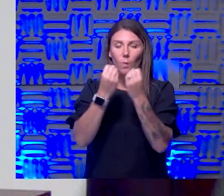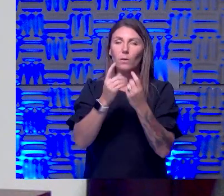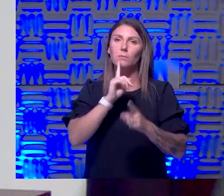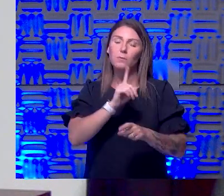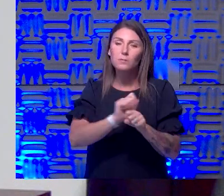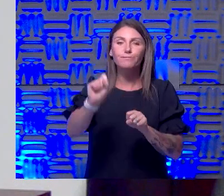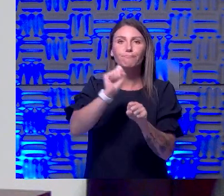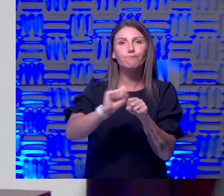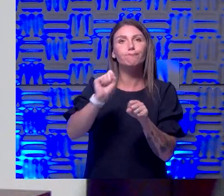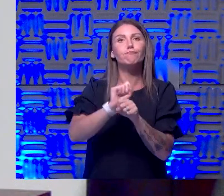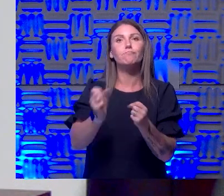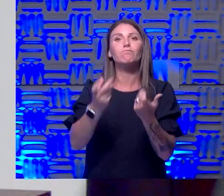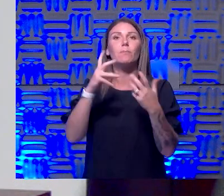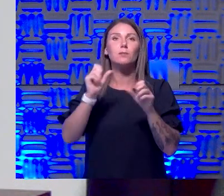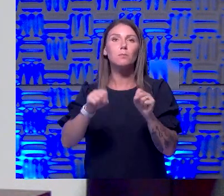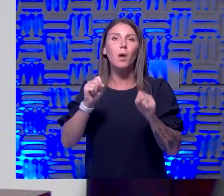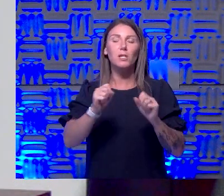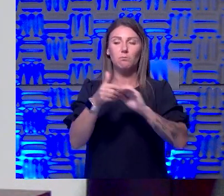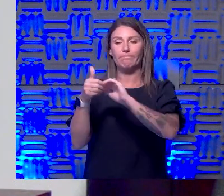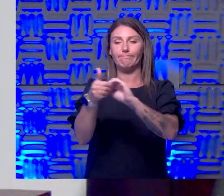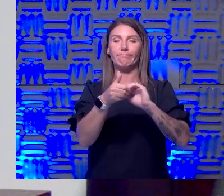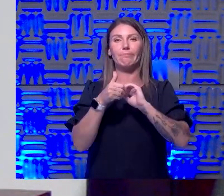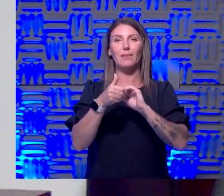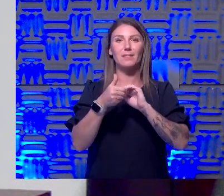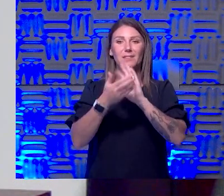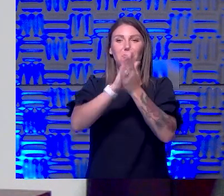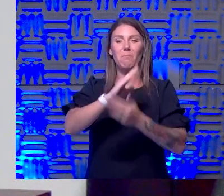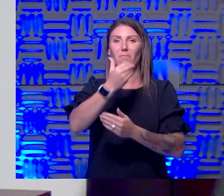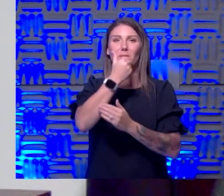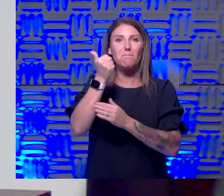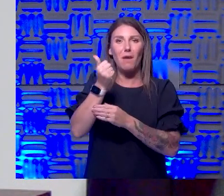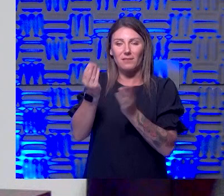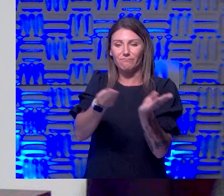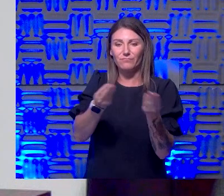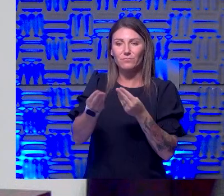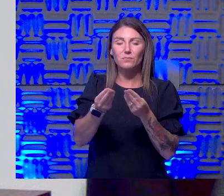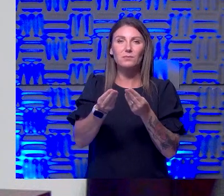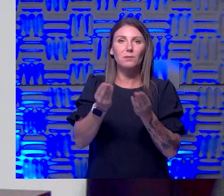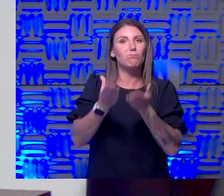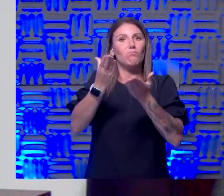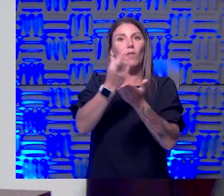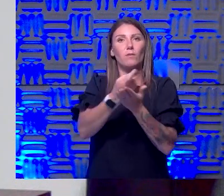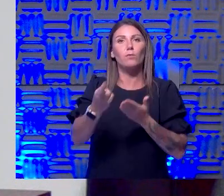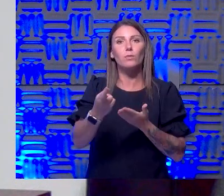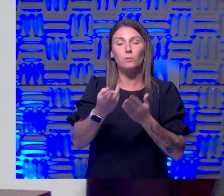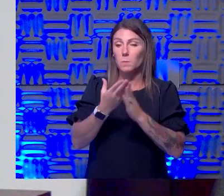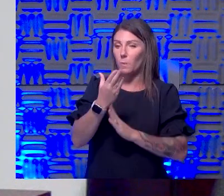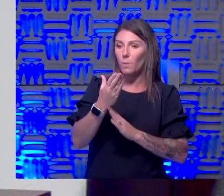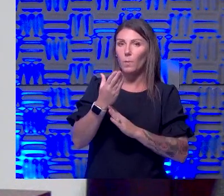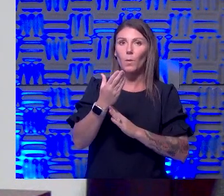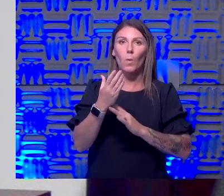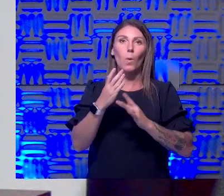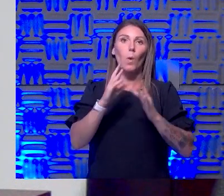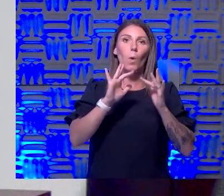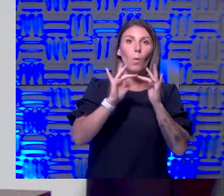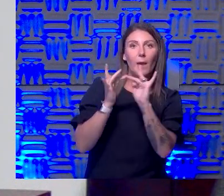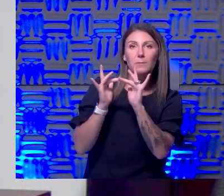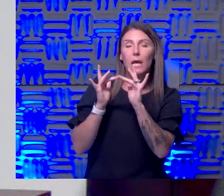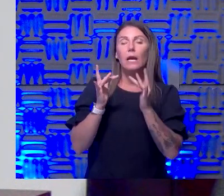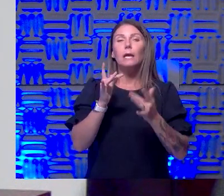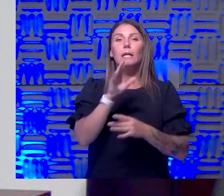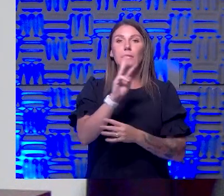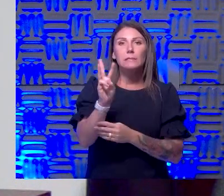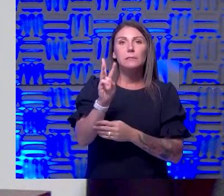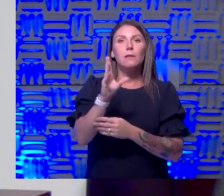as we could in tandem to be the best curator of those resources through our websites and as much personal